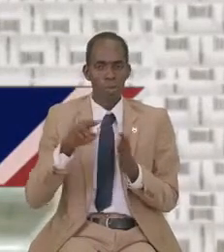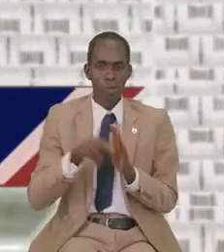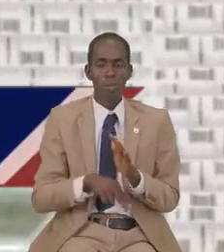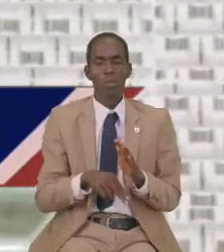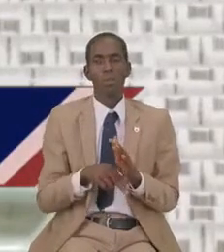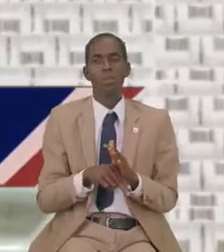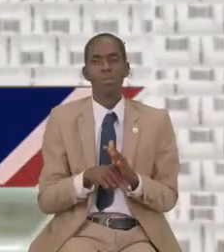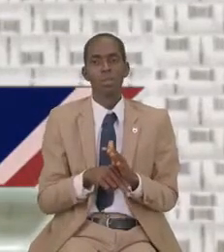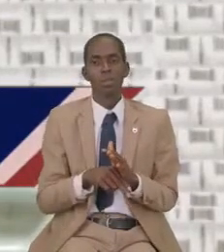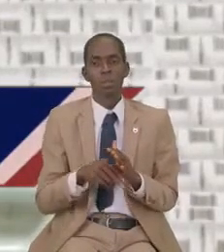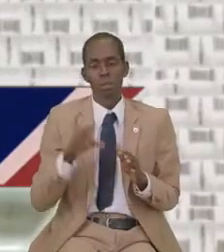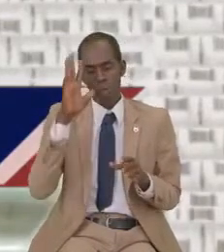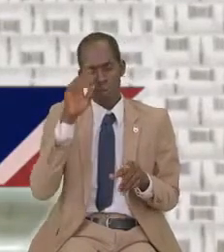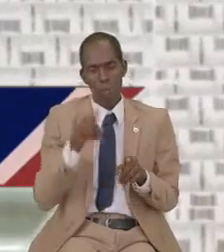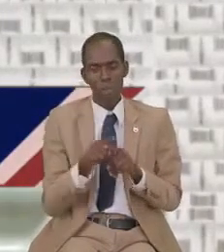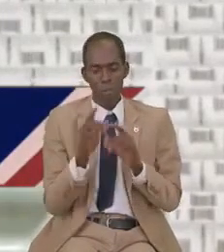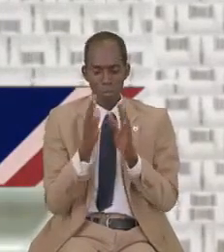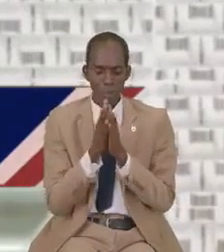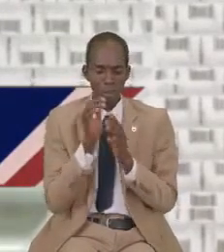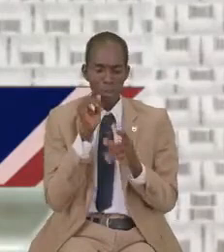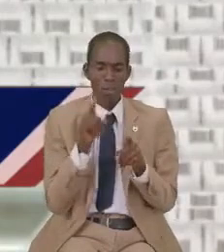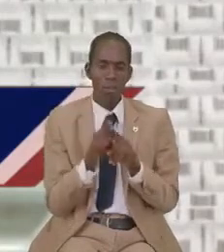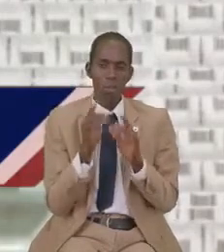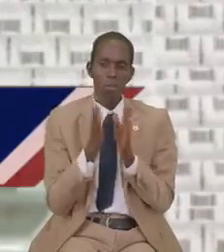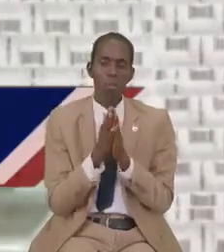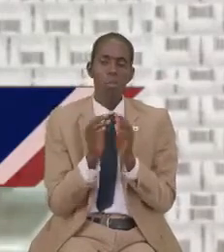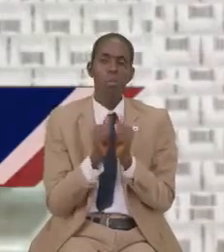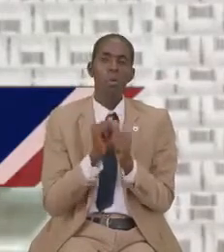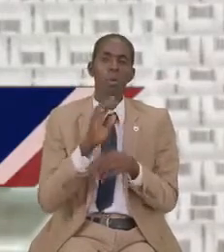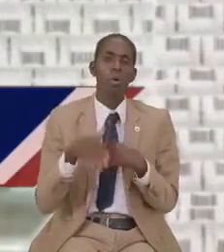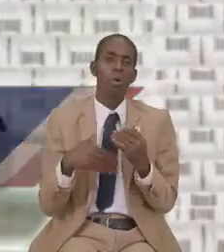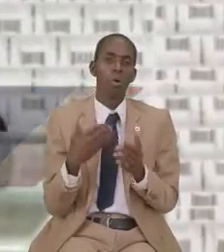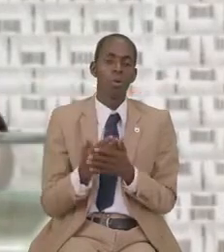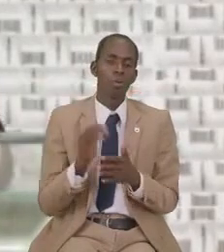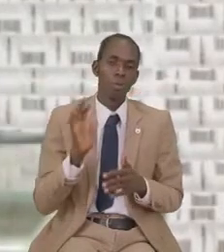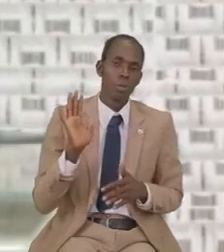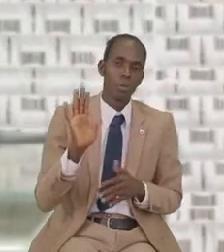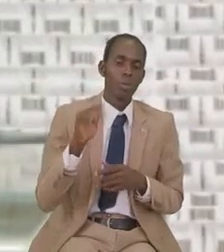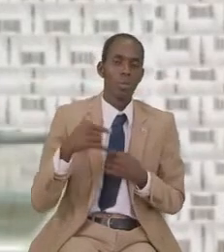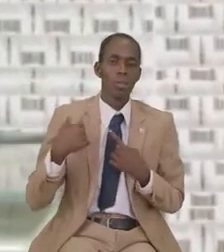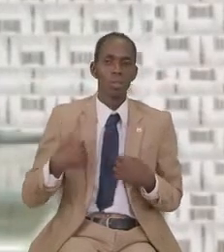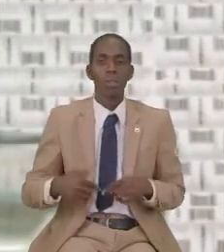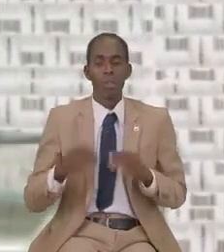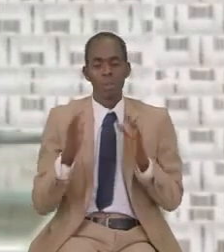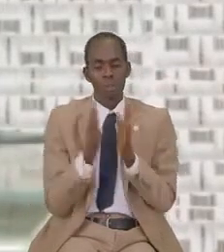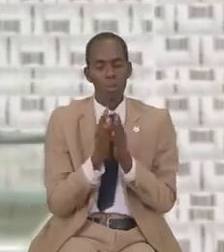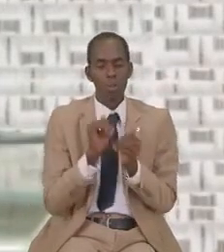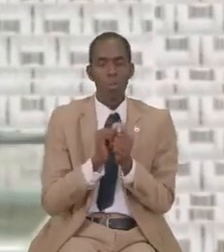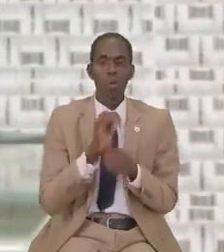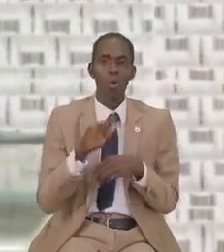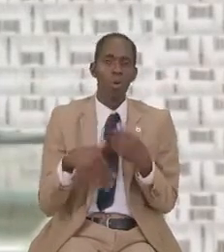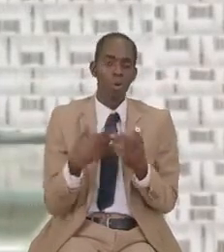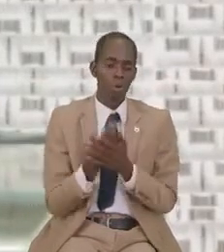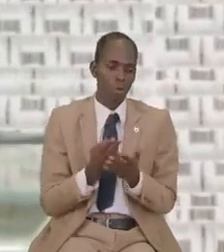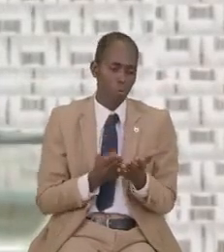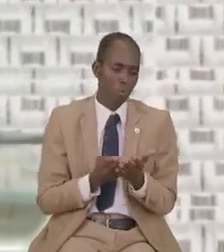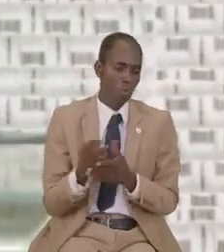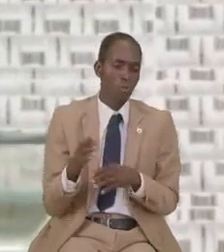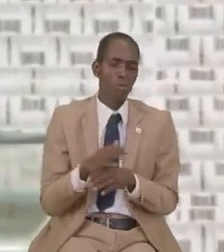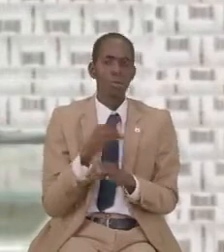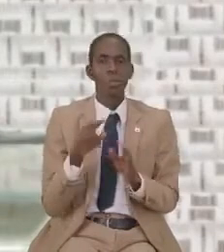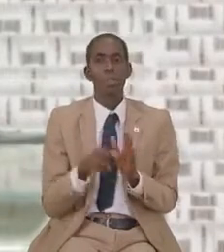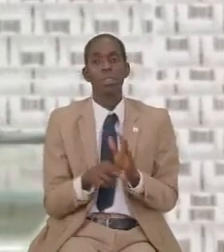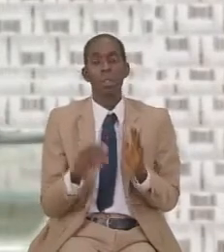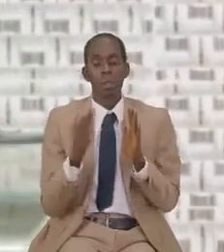uprightness. Brother, pray. Sister, pray. Pray with all your heart. Pray with all sincerity. Pray. This